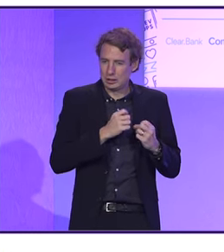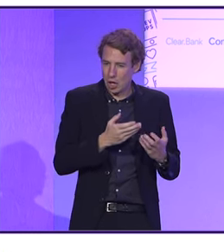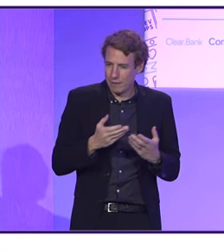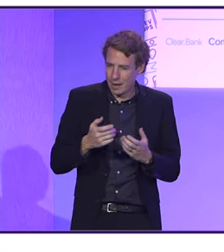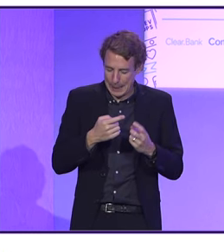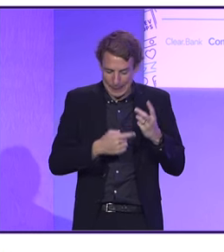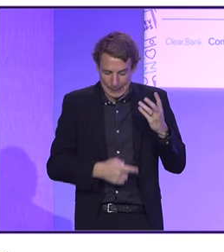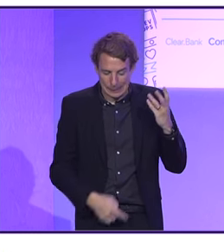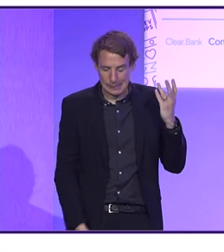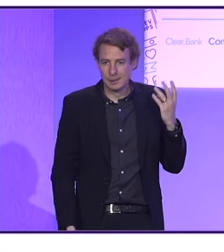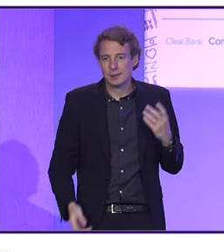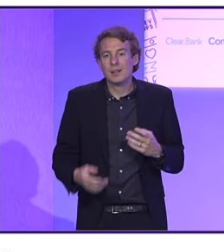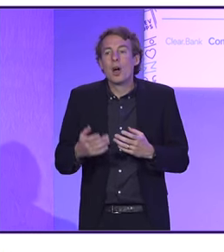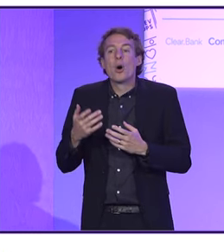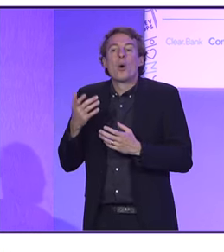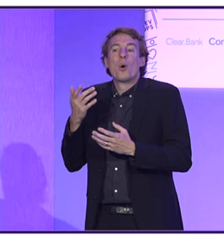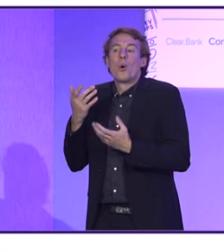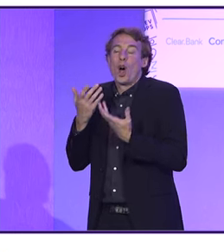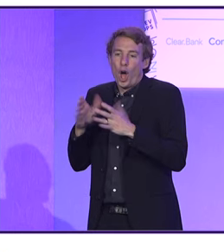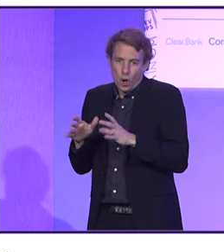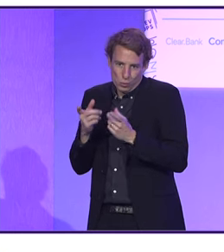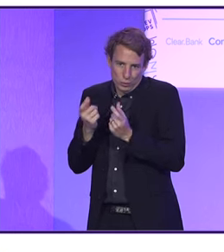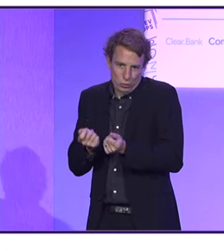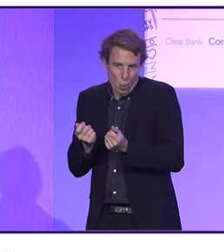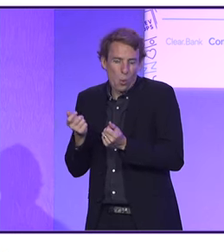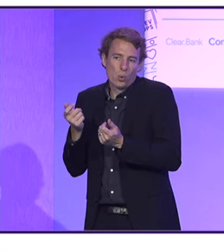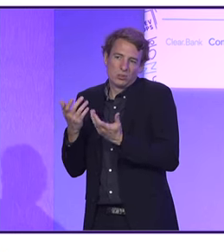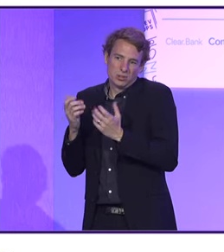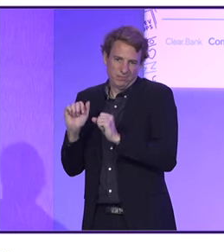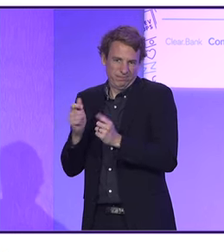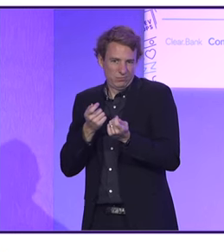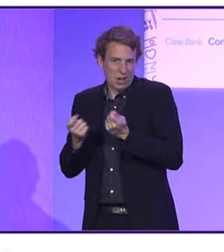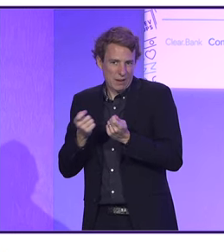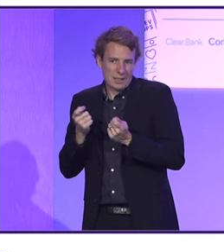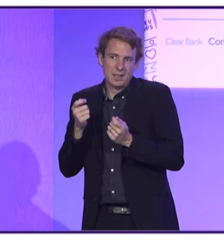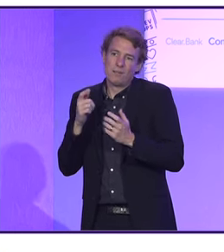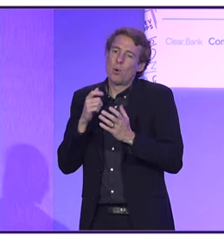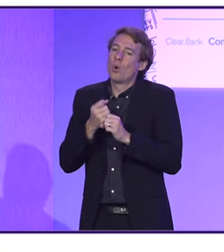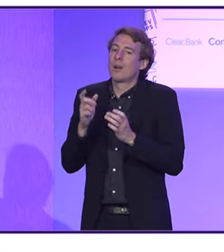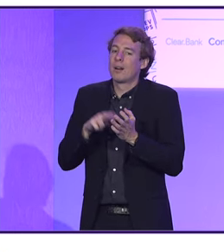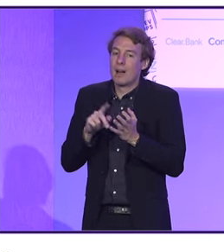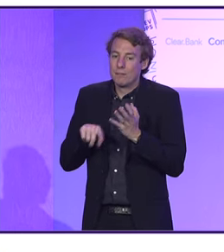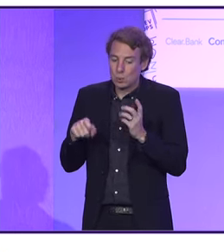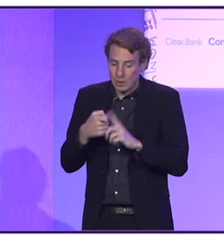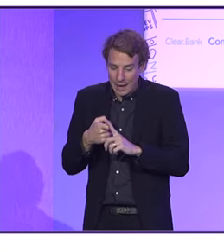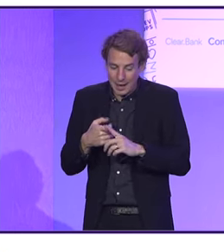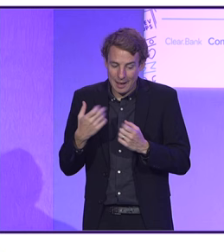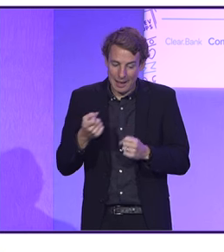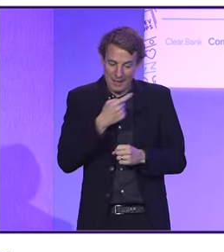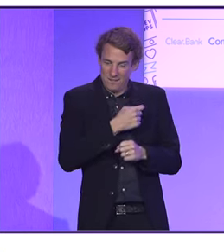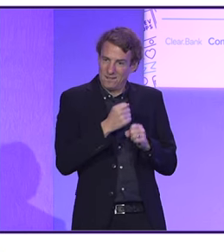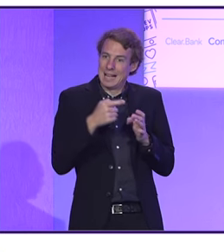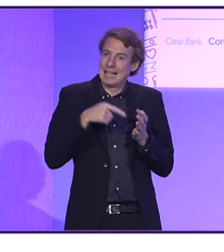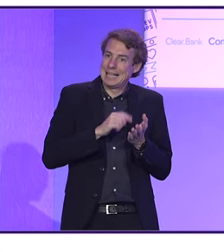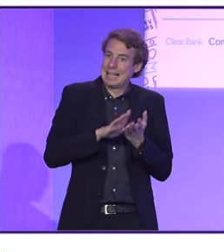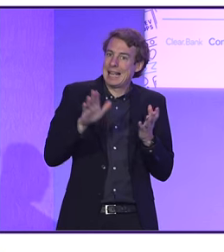Puppet is the open source Puppet configuration of GovUK. This image shows a graph on GitHub of the contributions